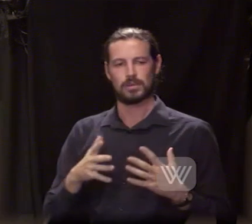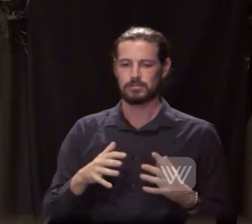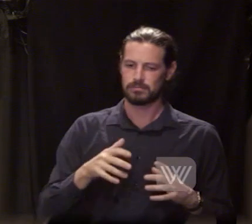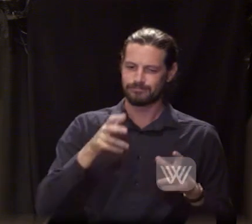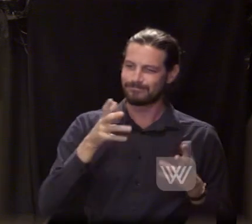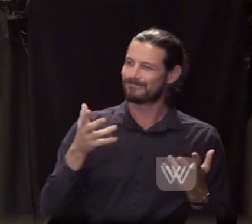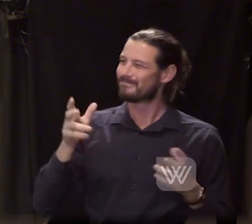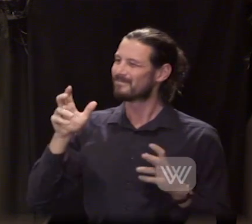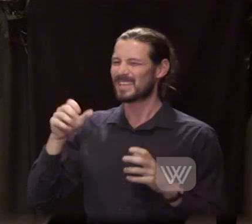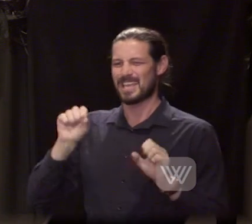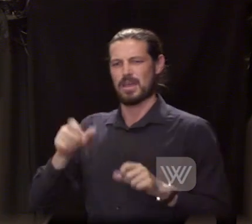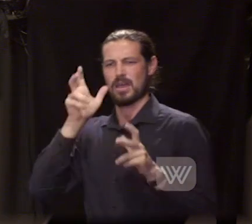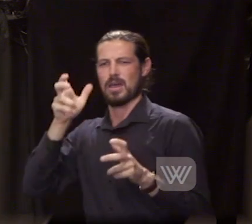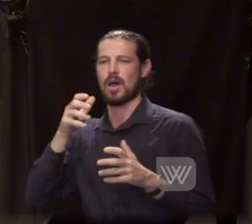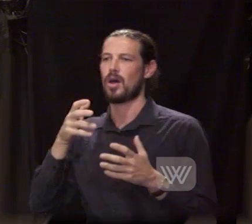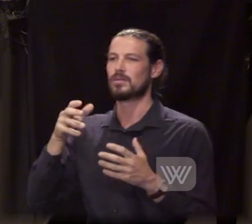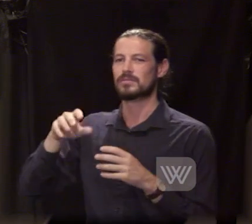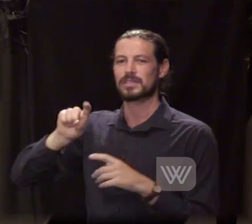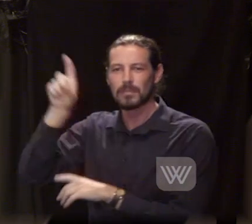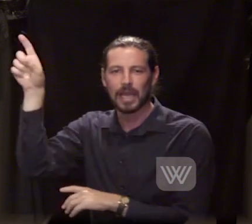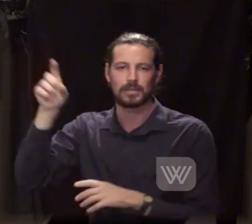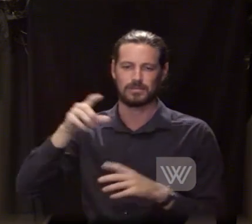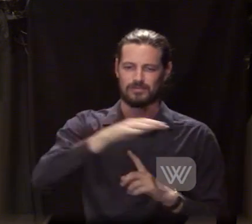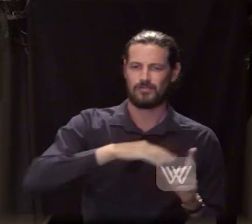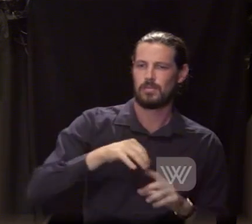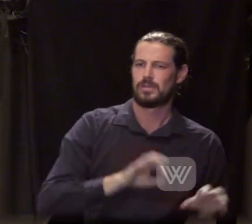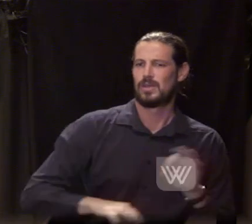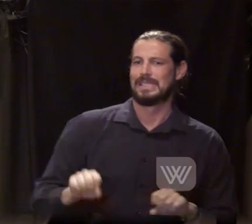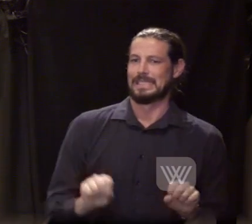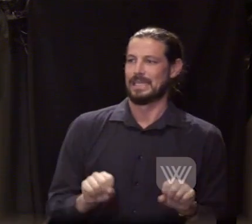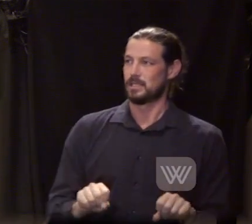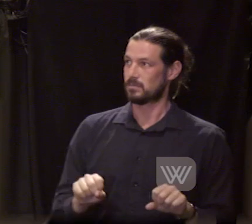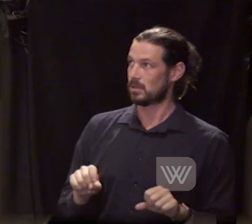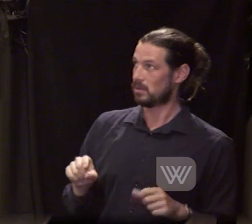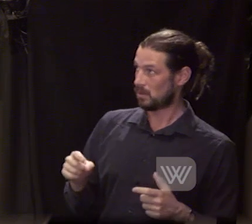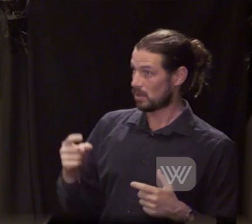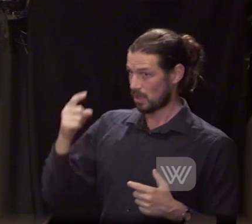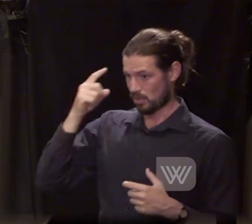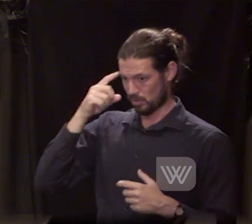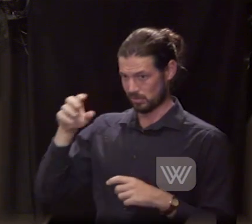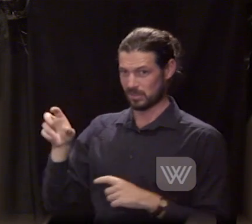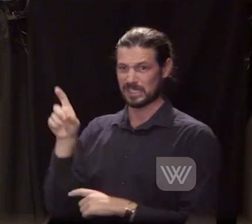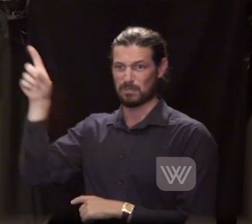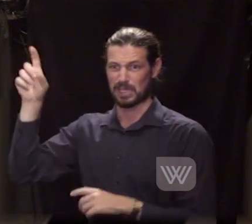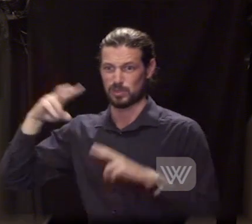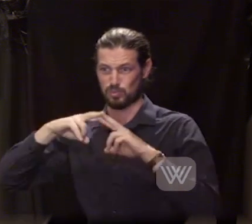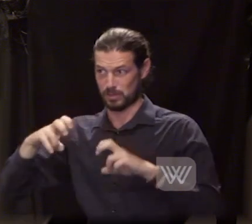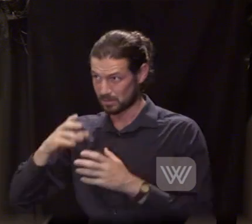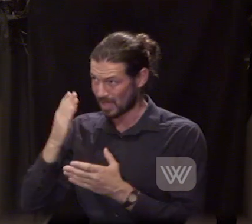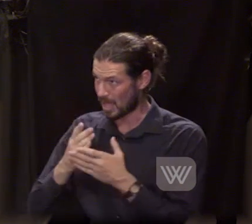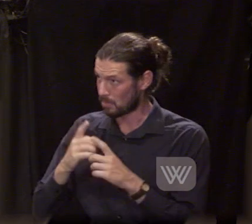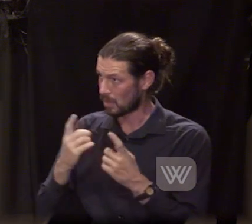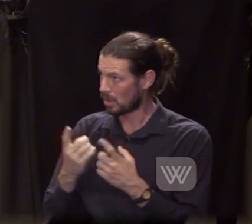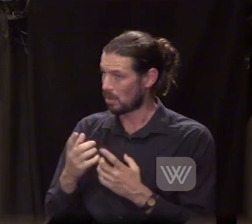any kind, or any science really. But I didn't really know that space research was a thing until I got